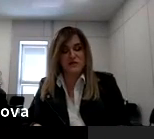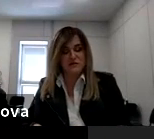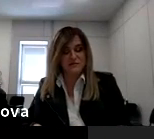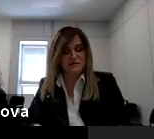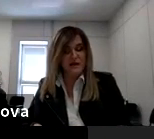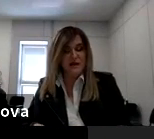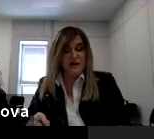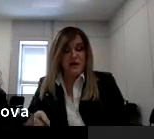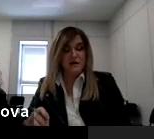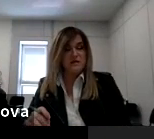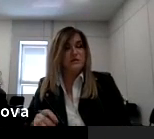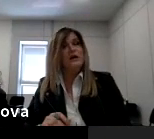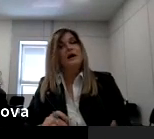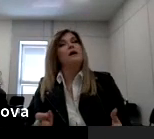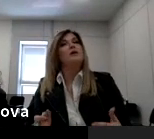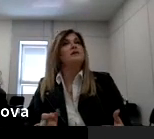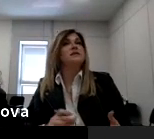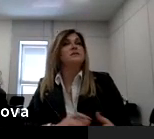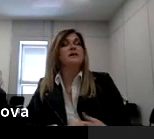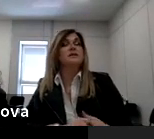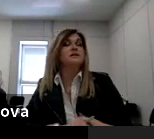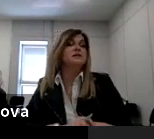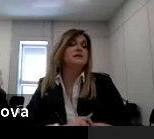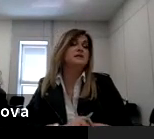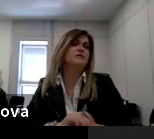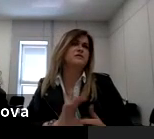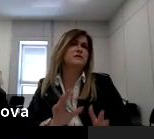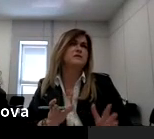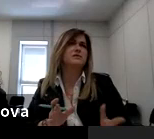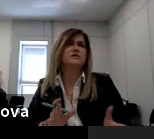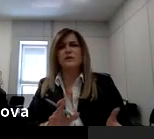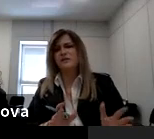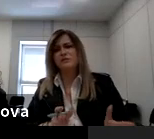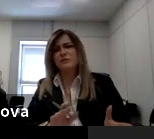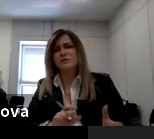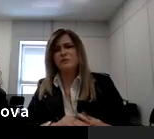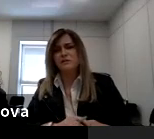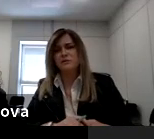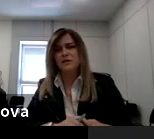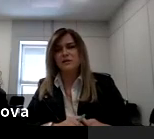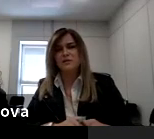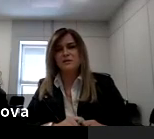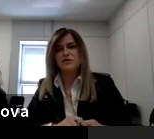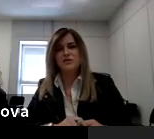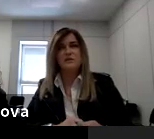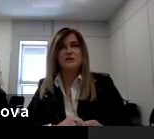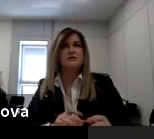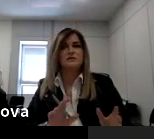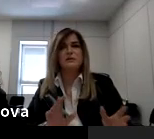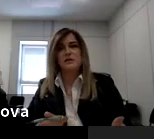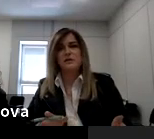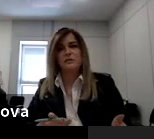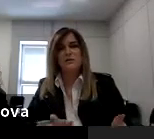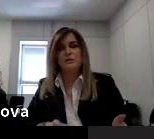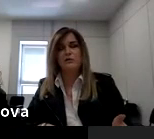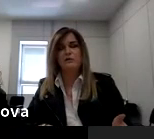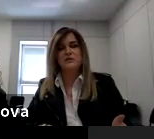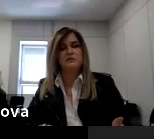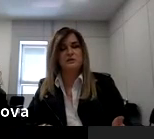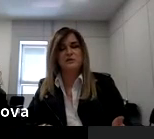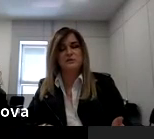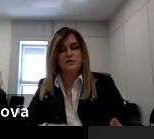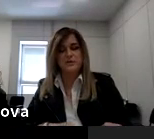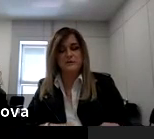much more faster. So our R&D department consists of 20 or maybe 21 engineers. So these are the people